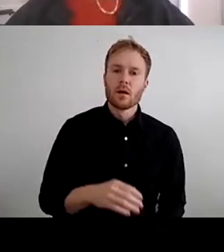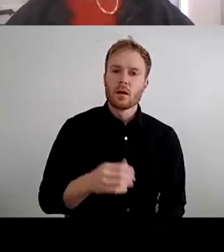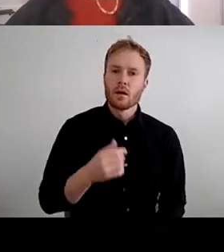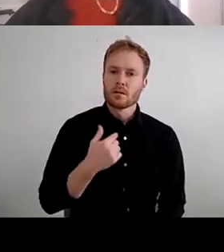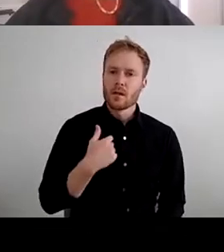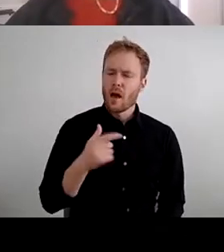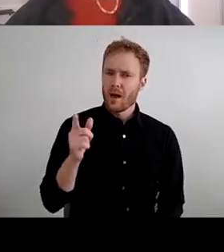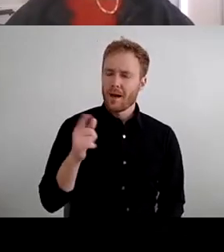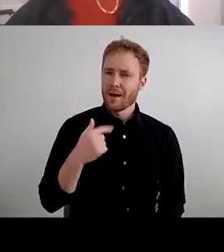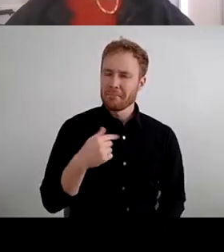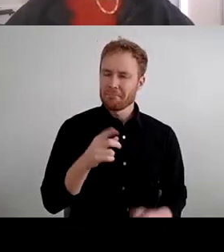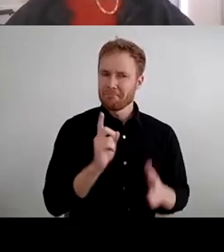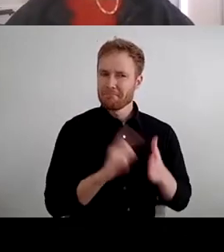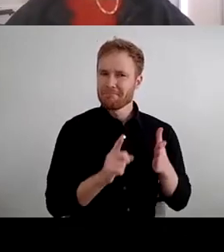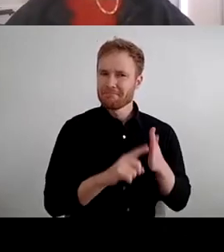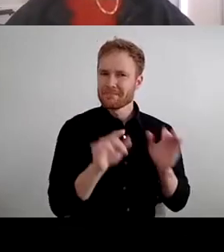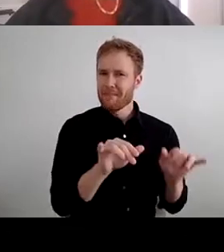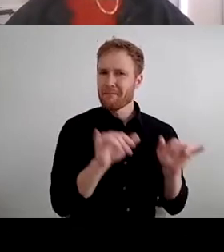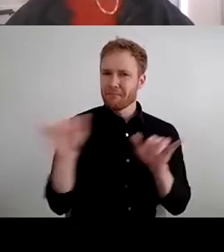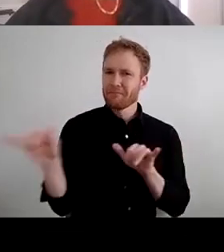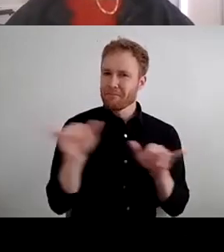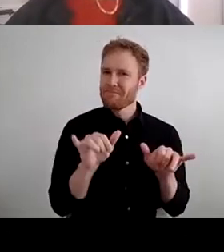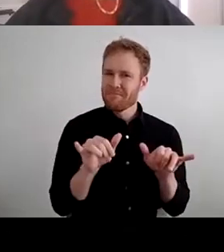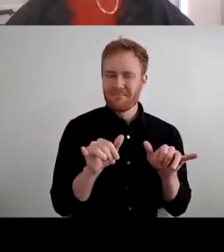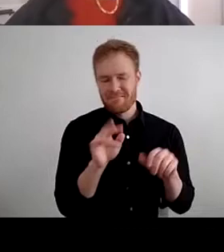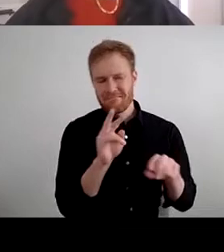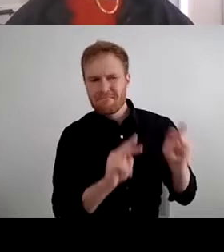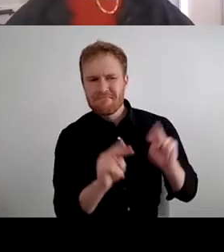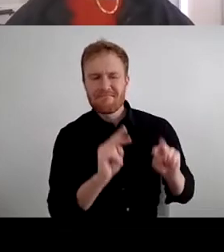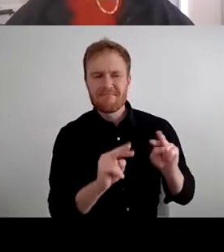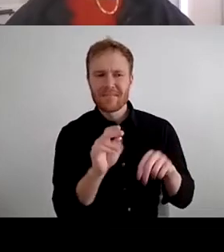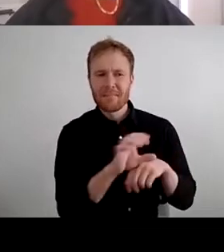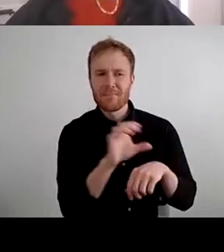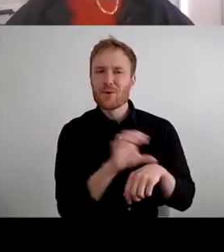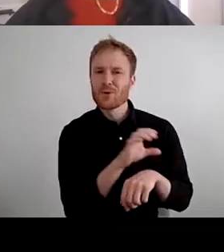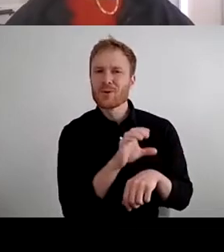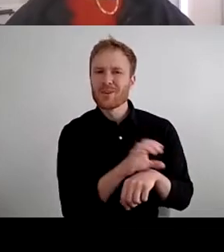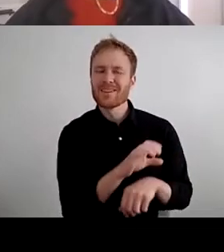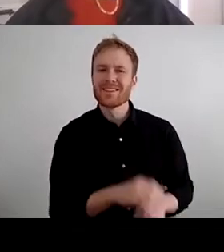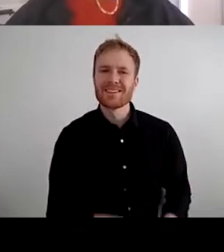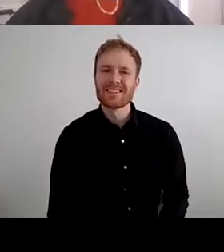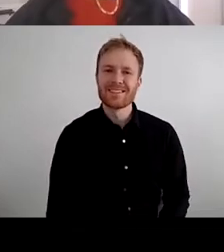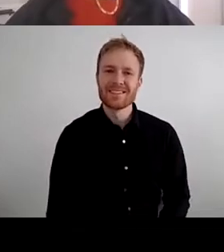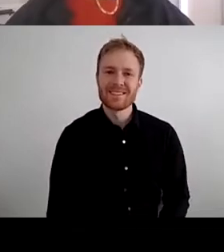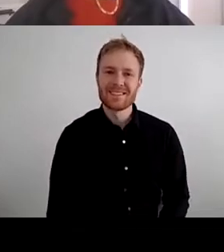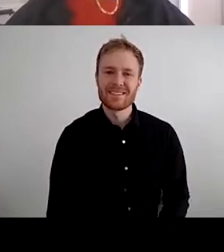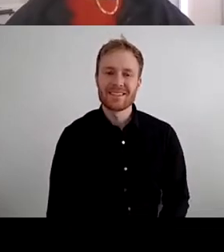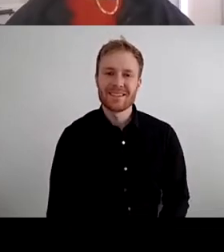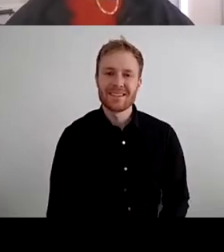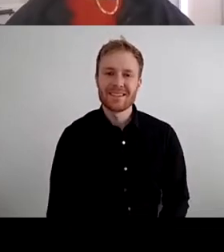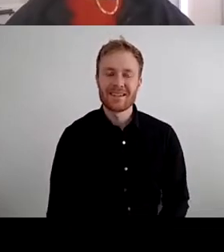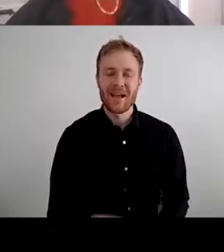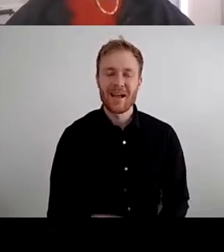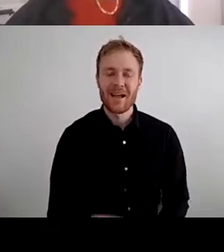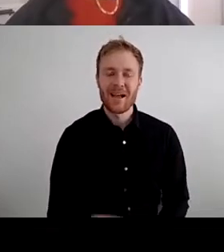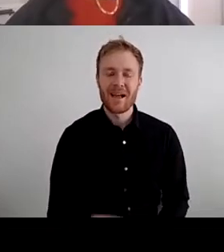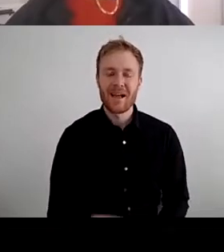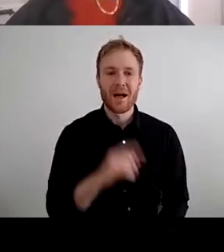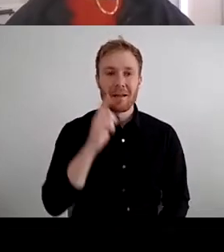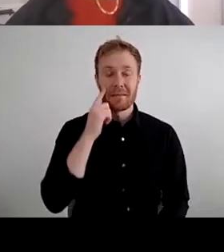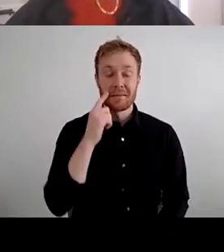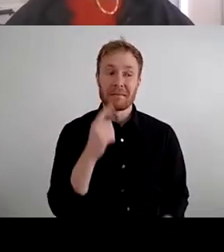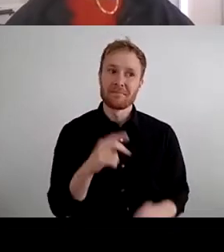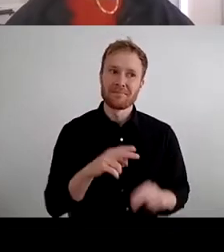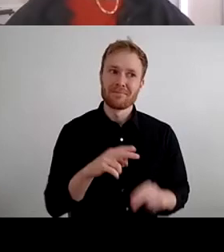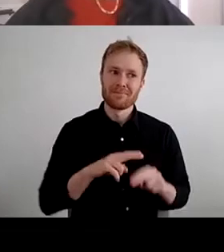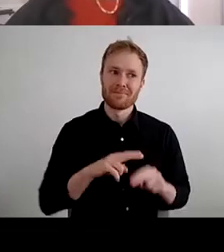that Councilman O'Connor just said he did. And since we're all sitting at computers while we're in session on Zoom, I plopped it into a